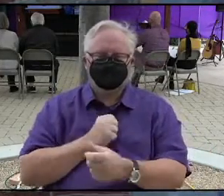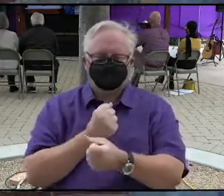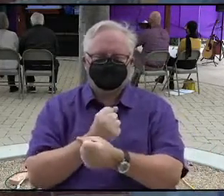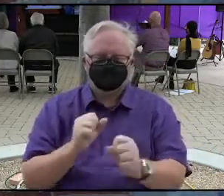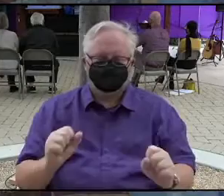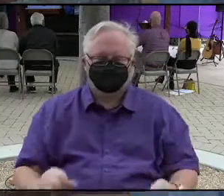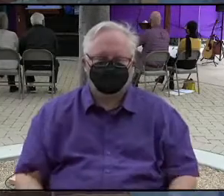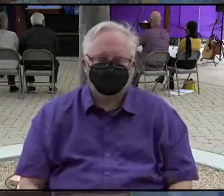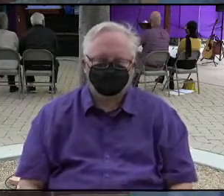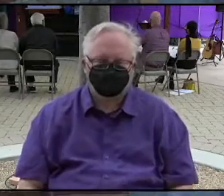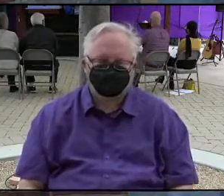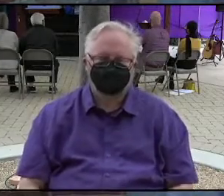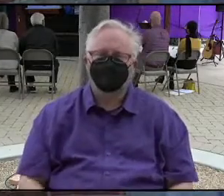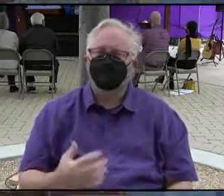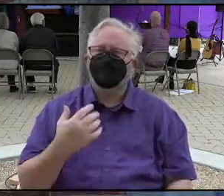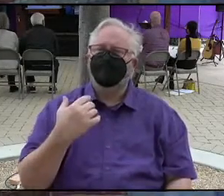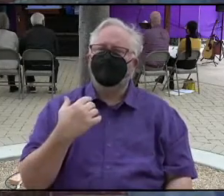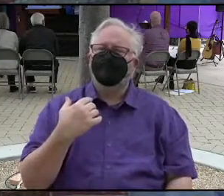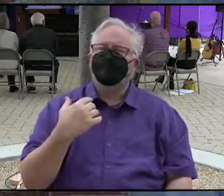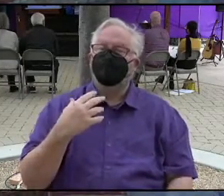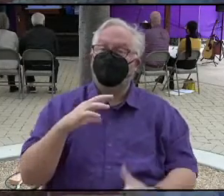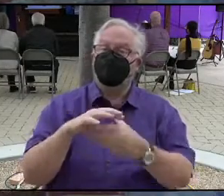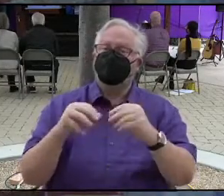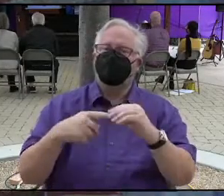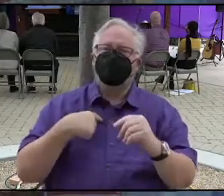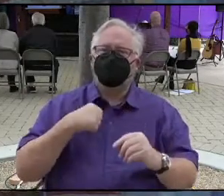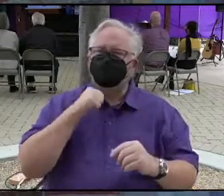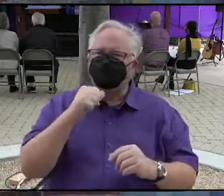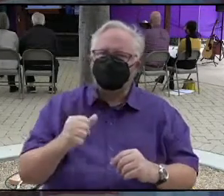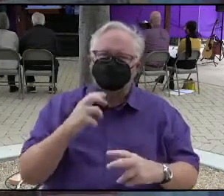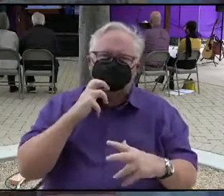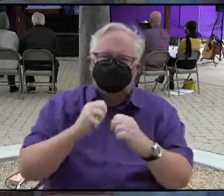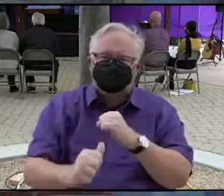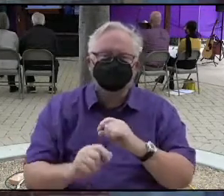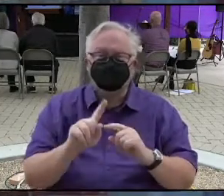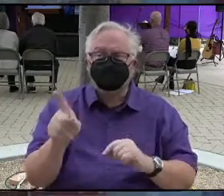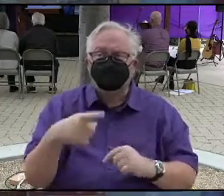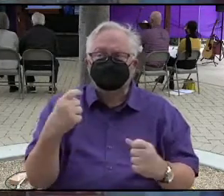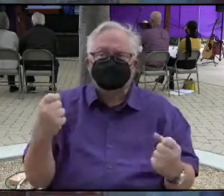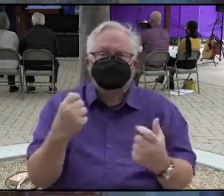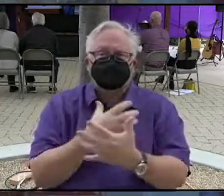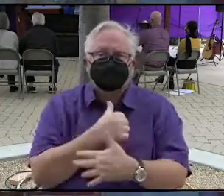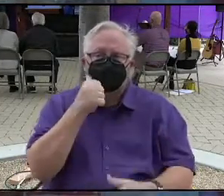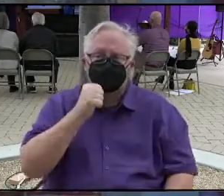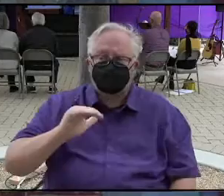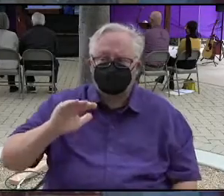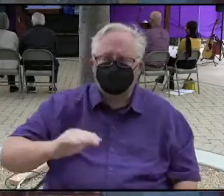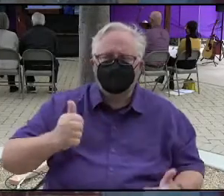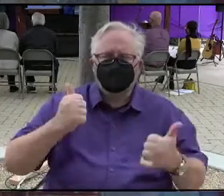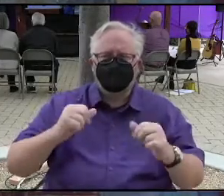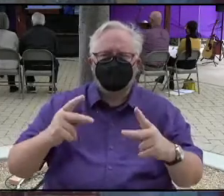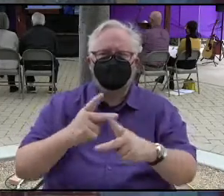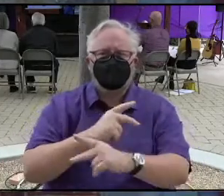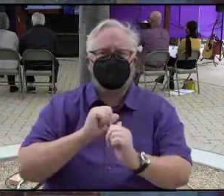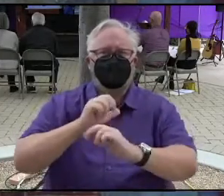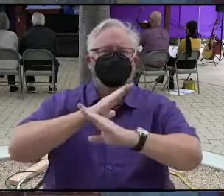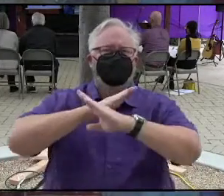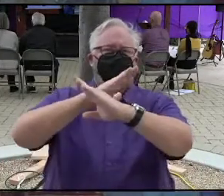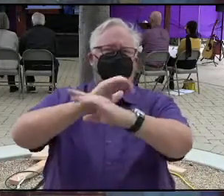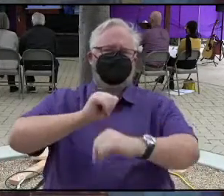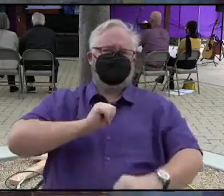But the story that I wasn't a little stinker. I was just a scared little girl trying to find a way to protect